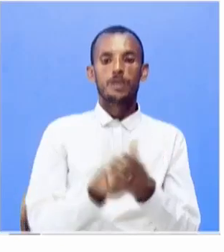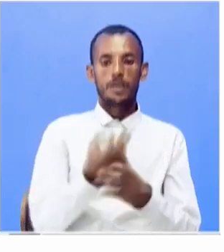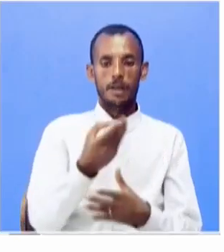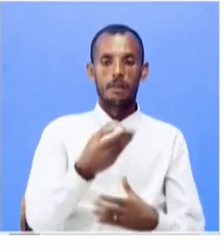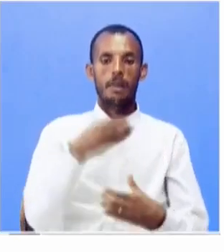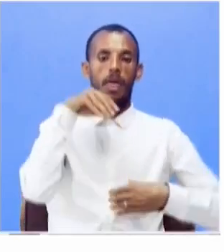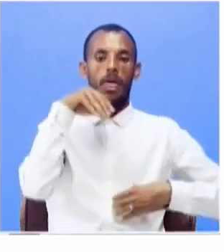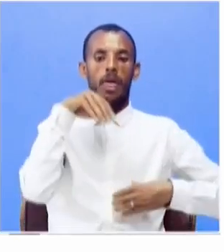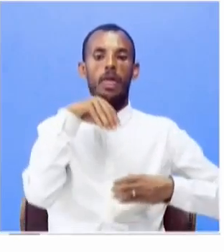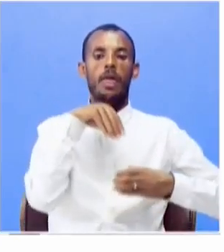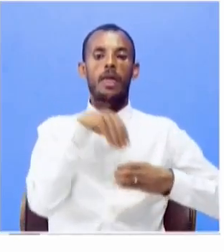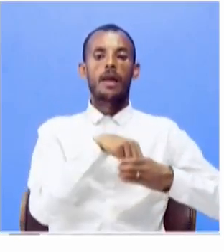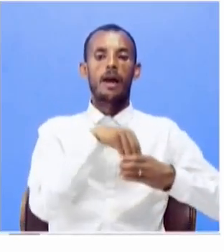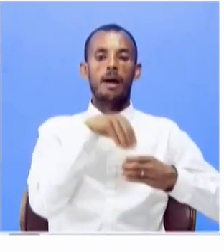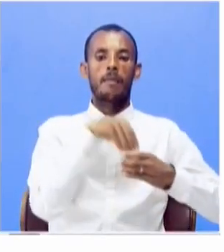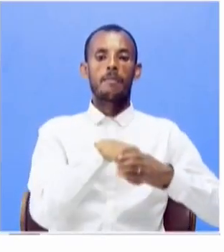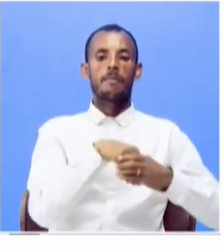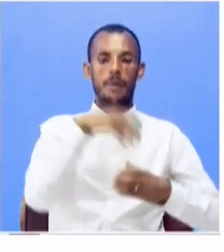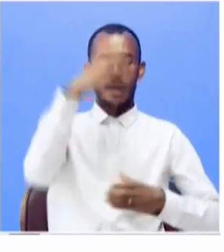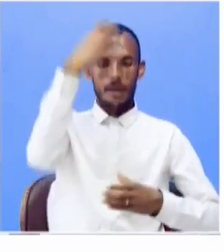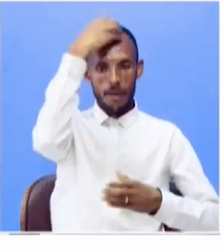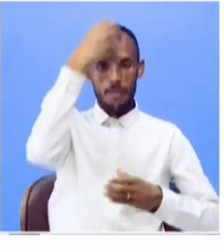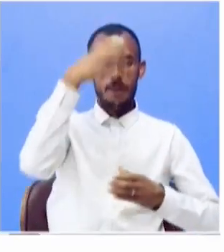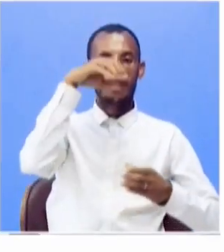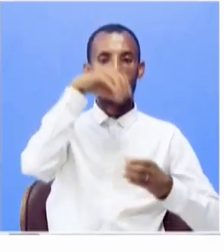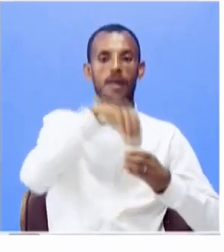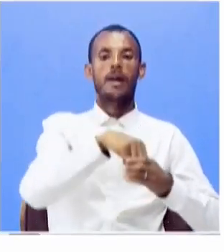income, government's income.